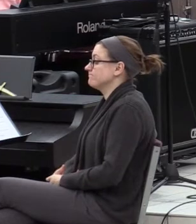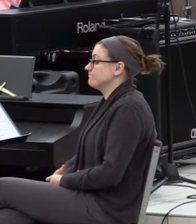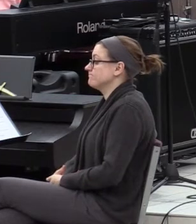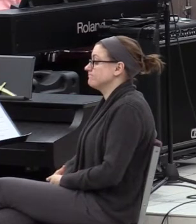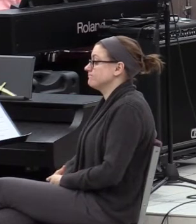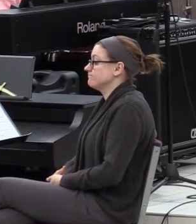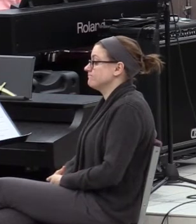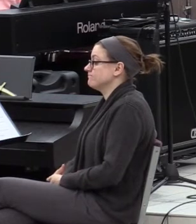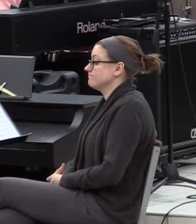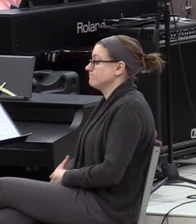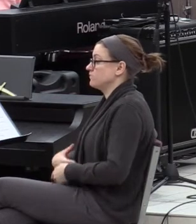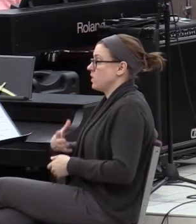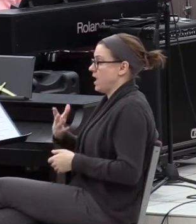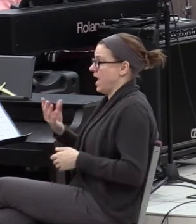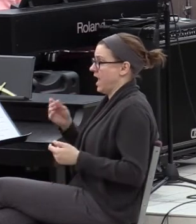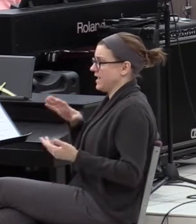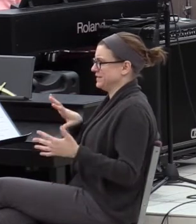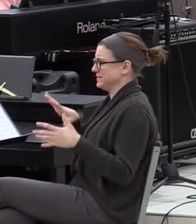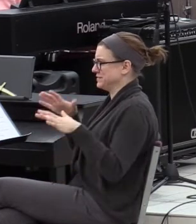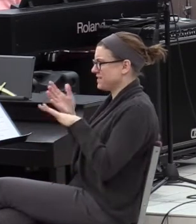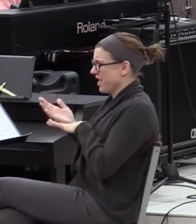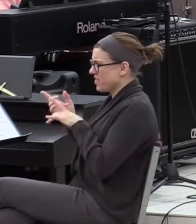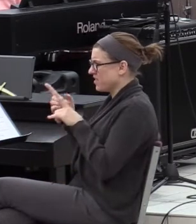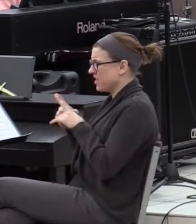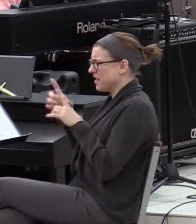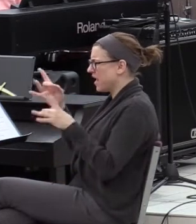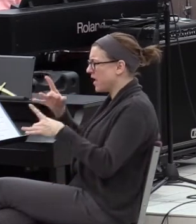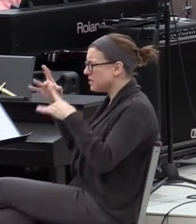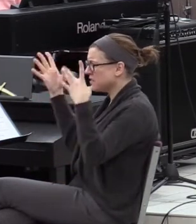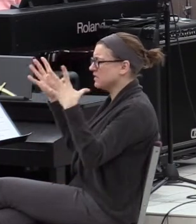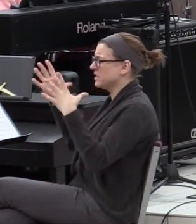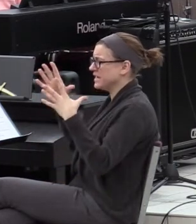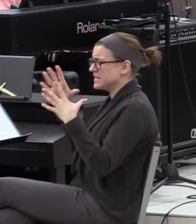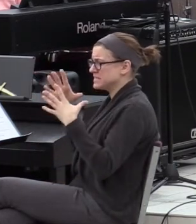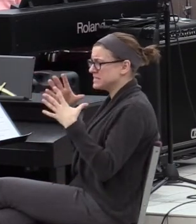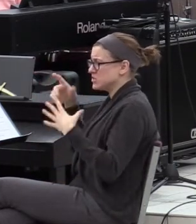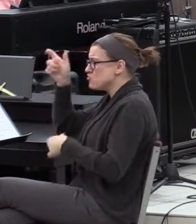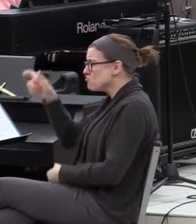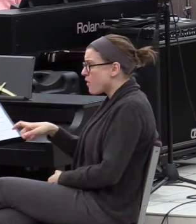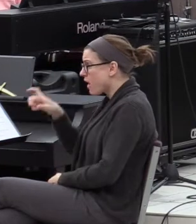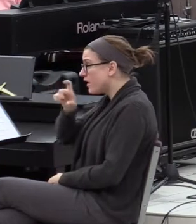And death on the hideous, heinous cross.